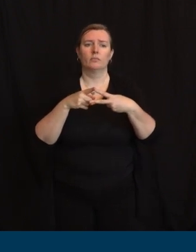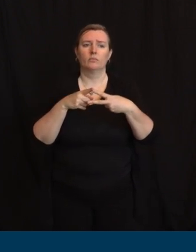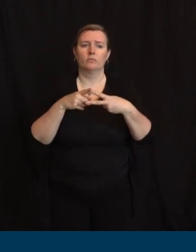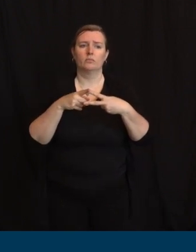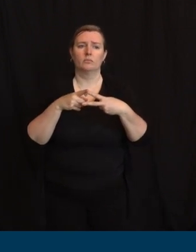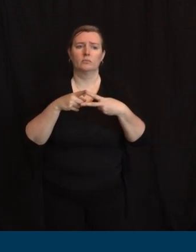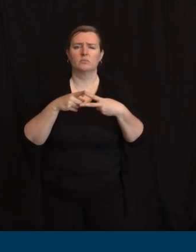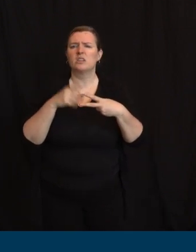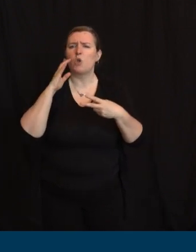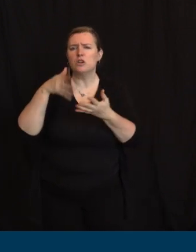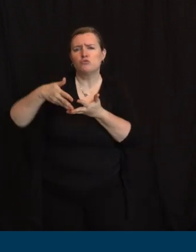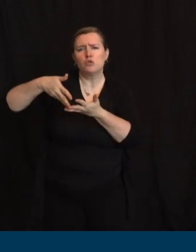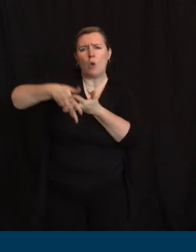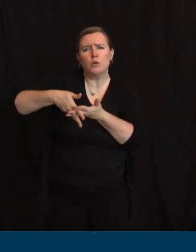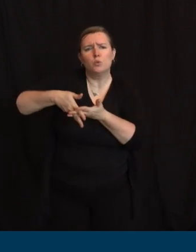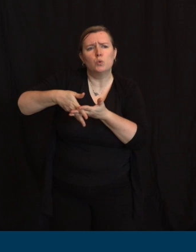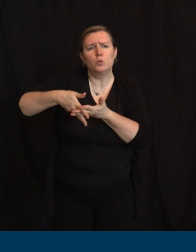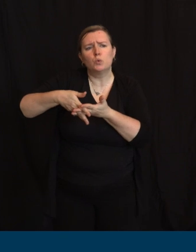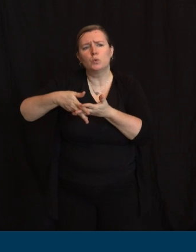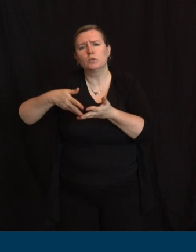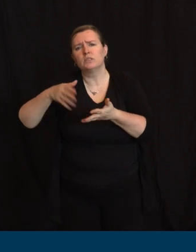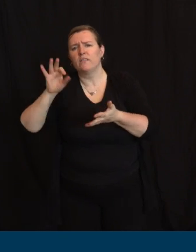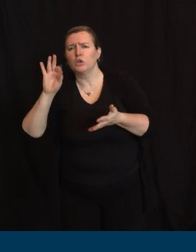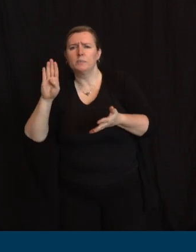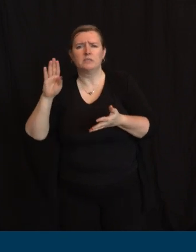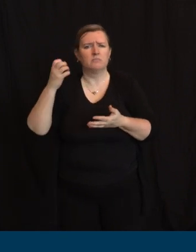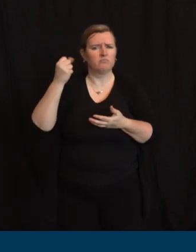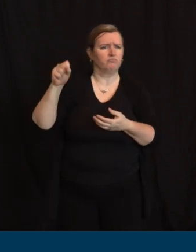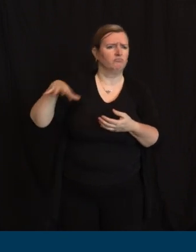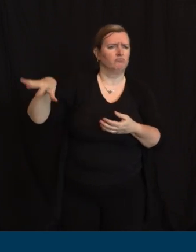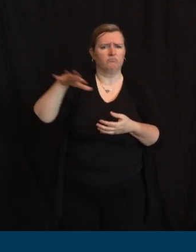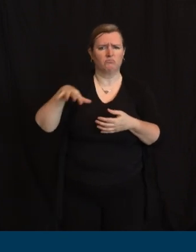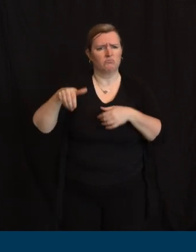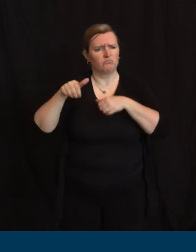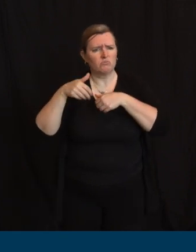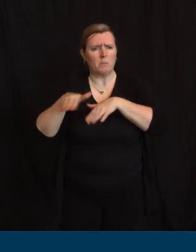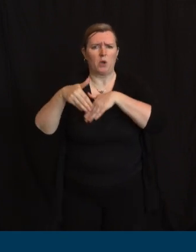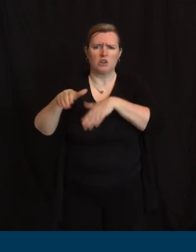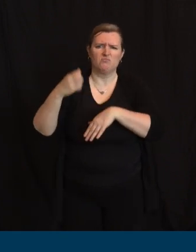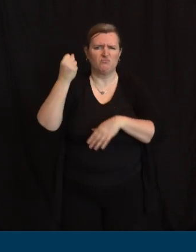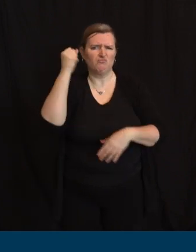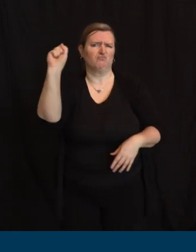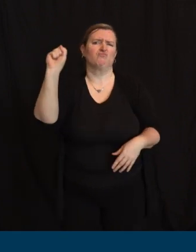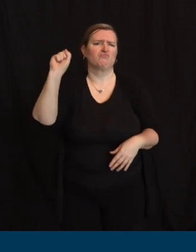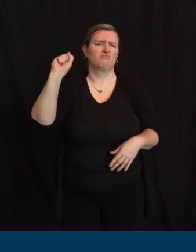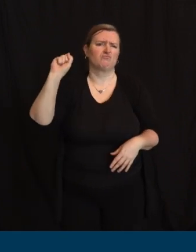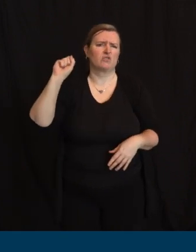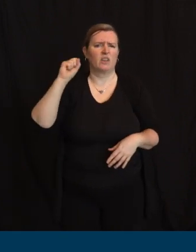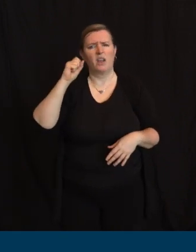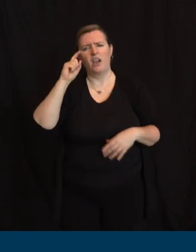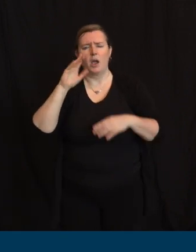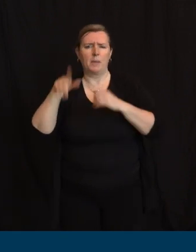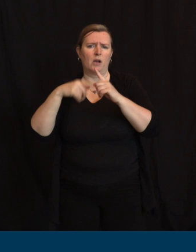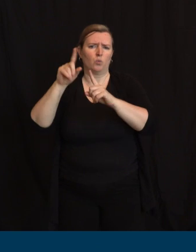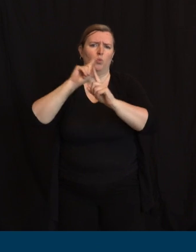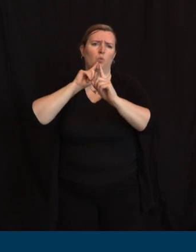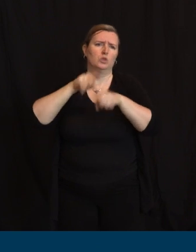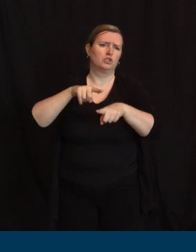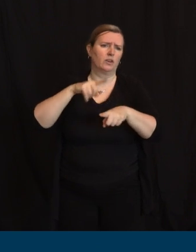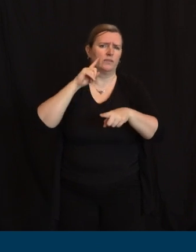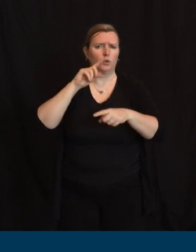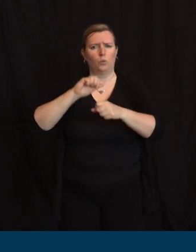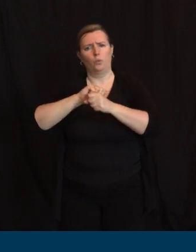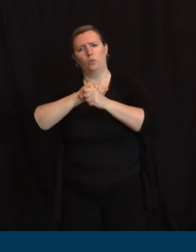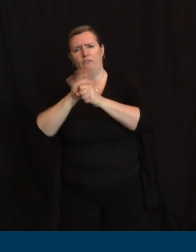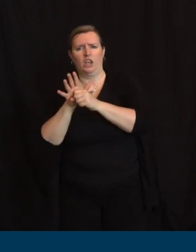March on Trenton protest to protest some of the orders that you have put in place during COVID-19. And the second question is, could you reiterate why